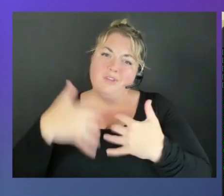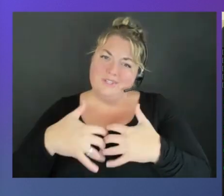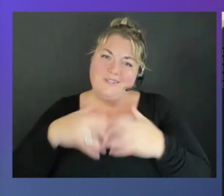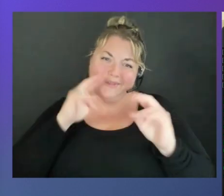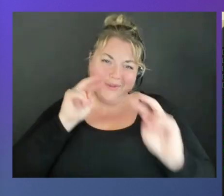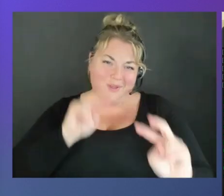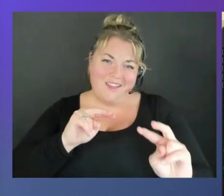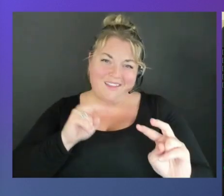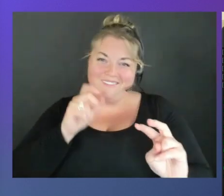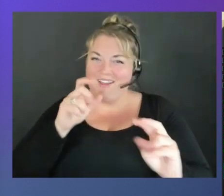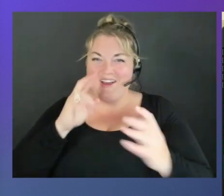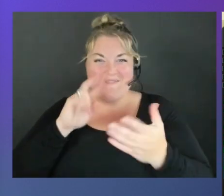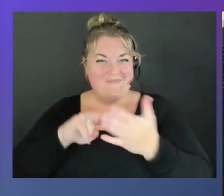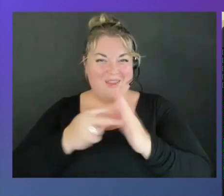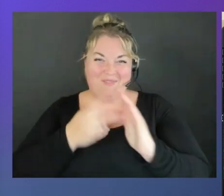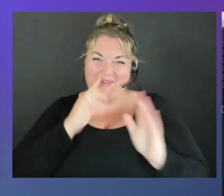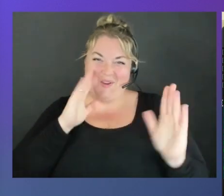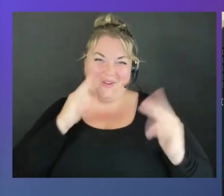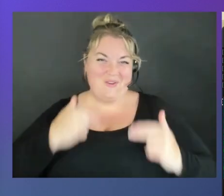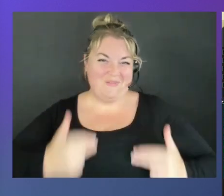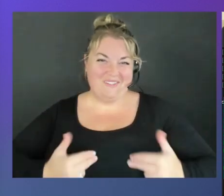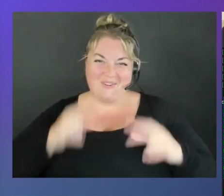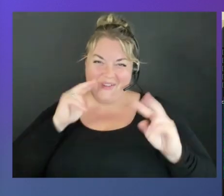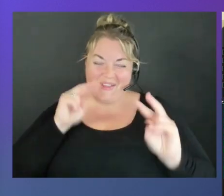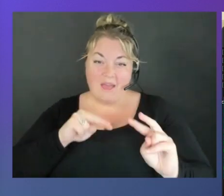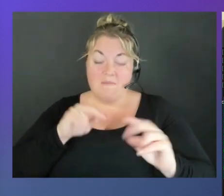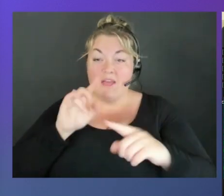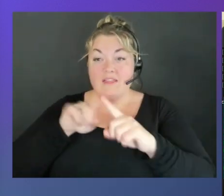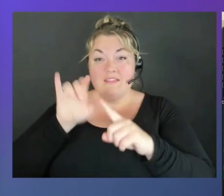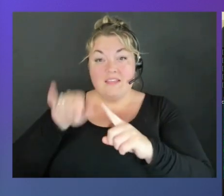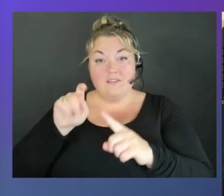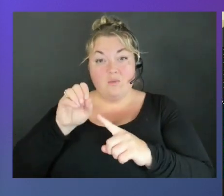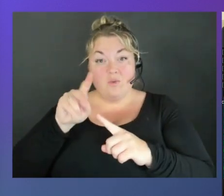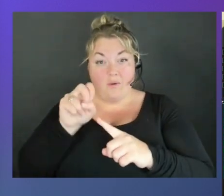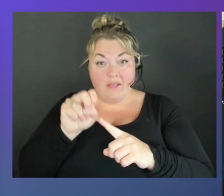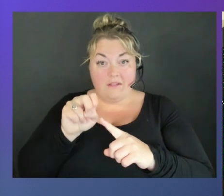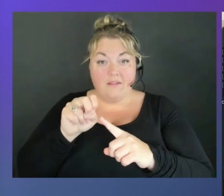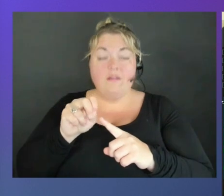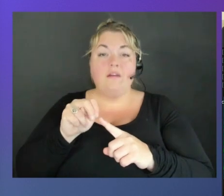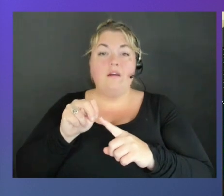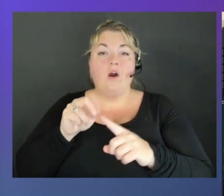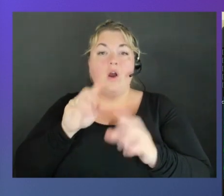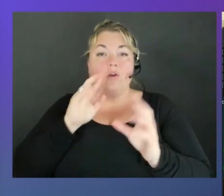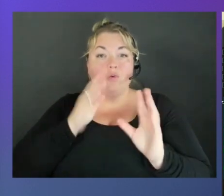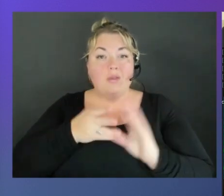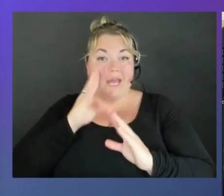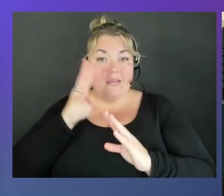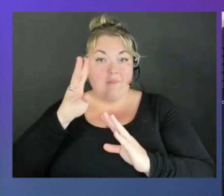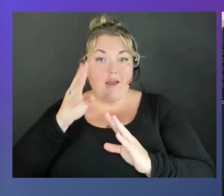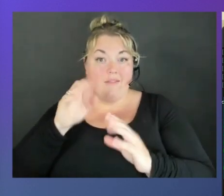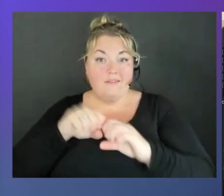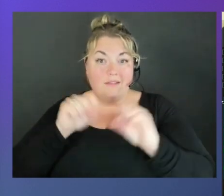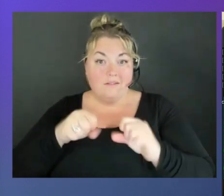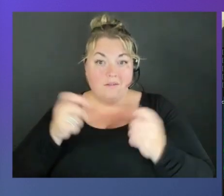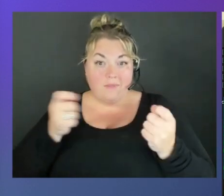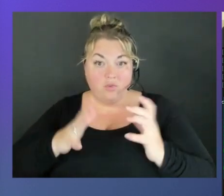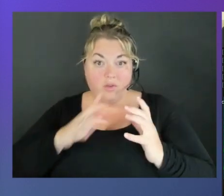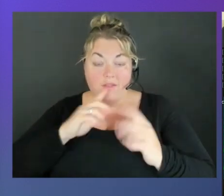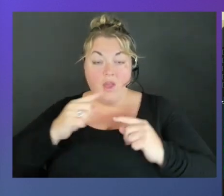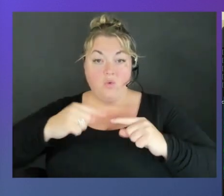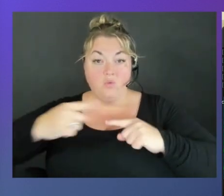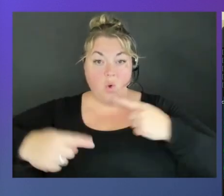Mhm. These ephemeral tokens are actually created by the systems manager agent, and they're rotated